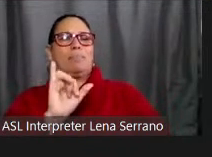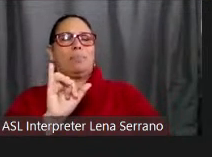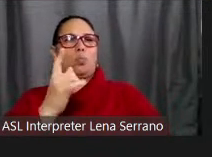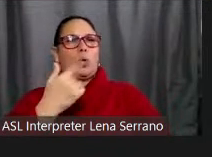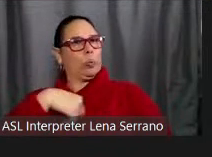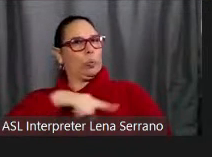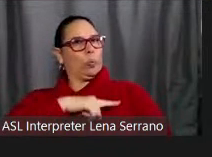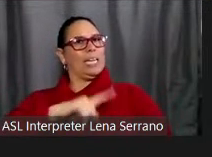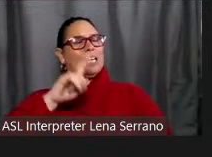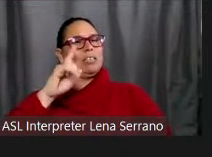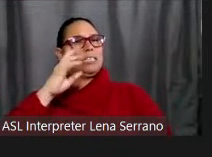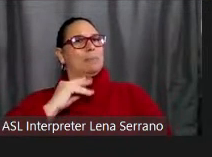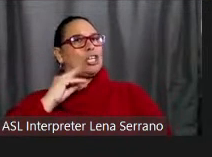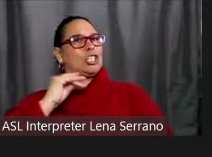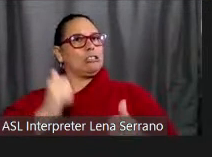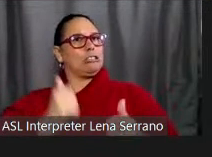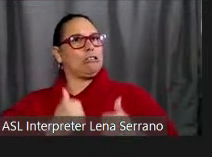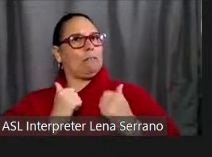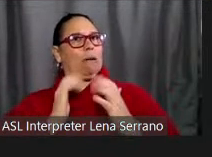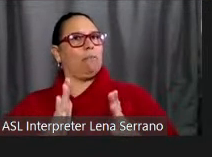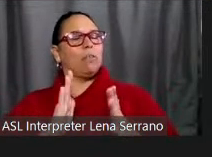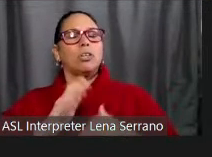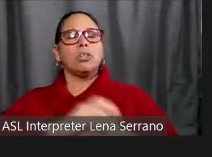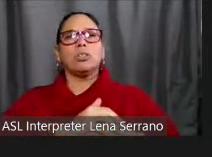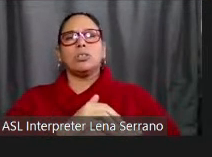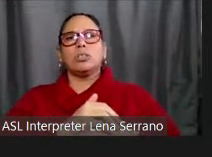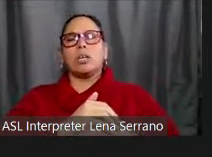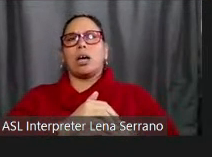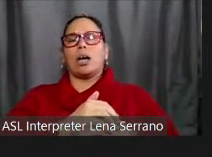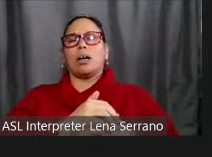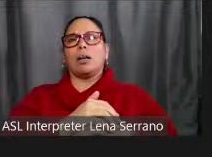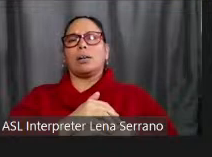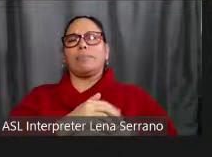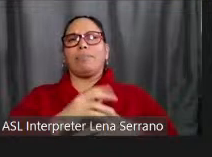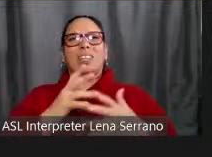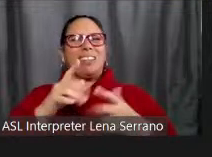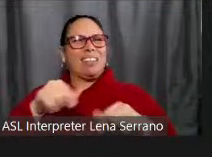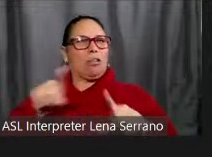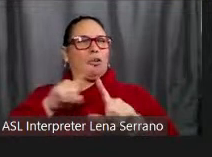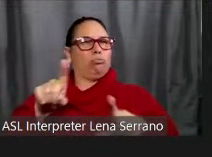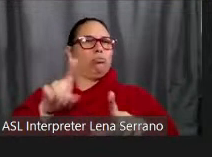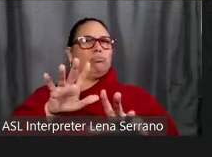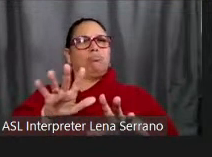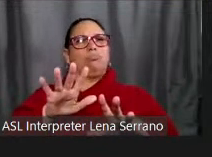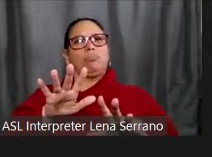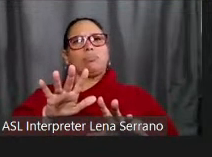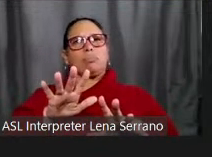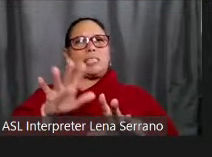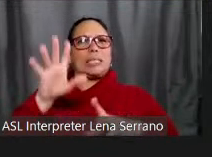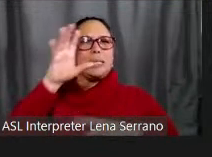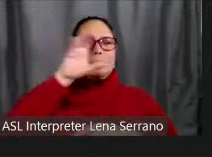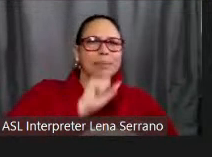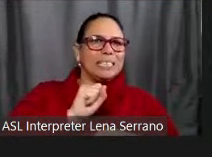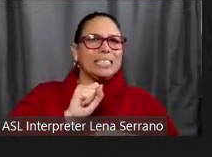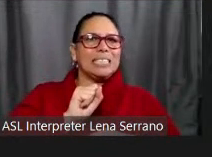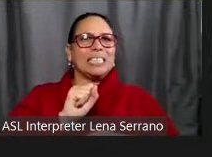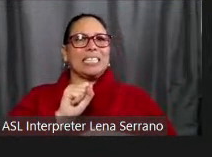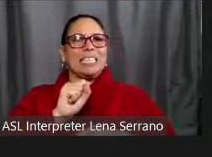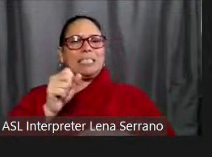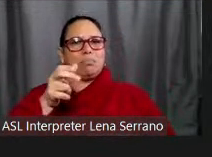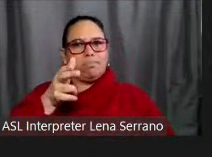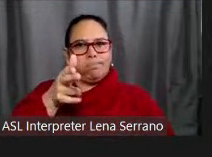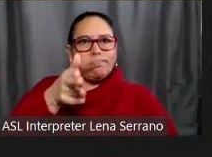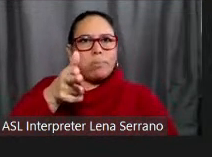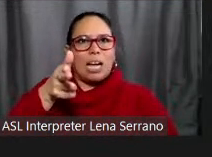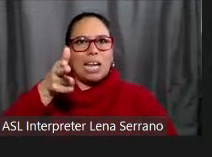as survivors in this event, the loss of fine motor skills, those all play into this individual missing that close of a shot.